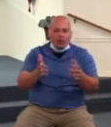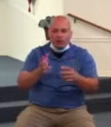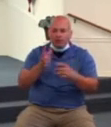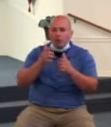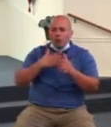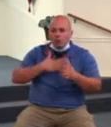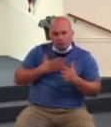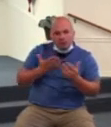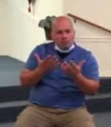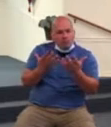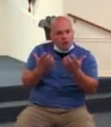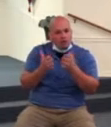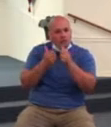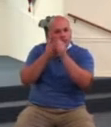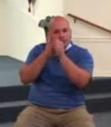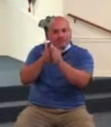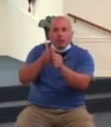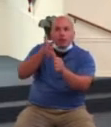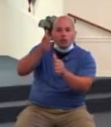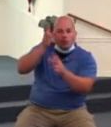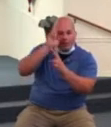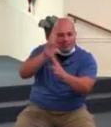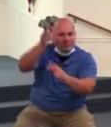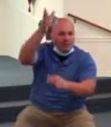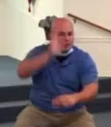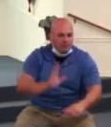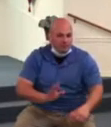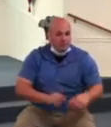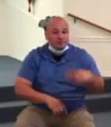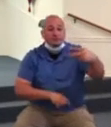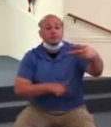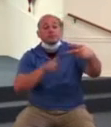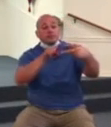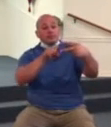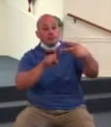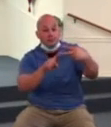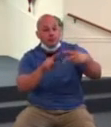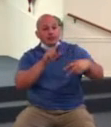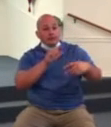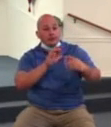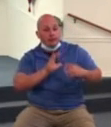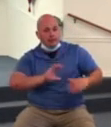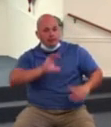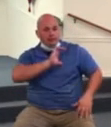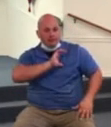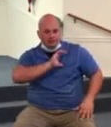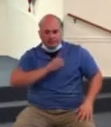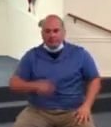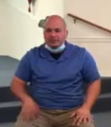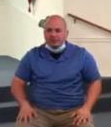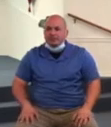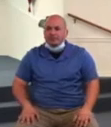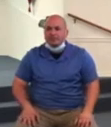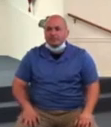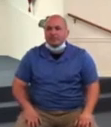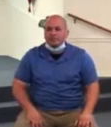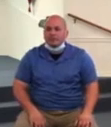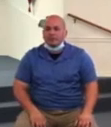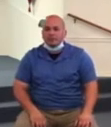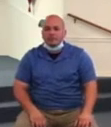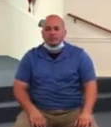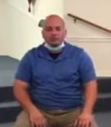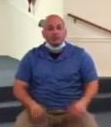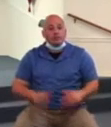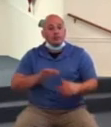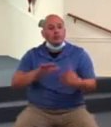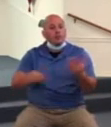The second trait that all of these faithful people shared is that they all pursued or